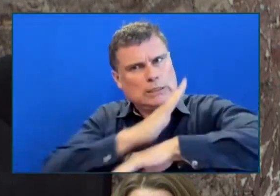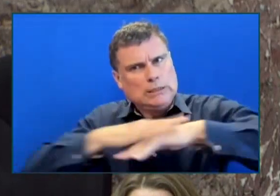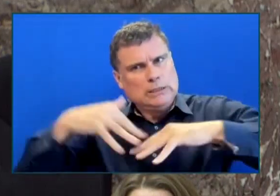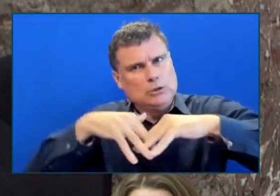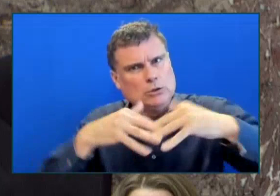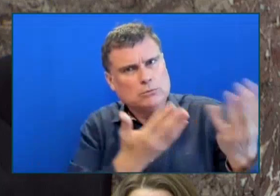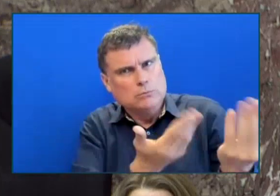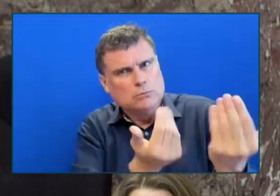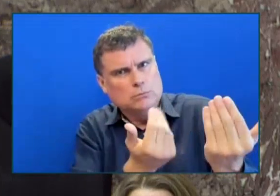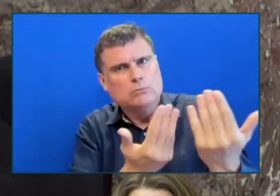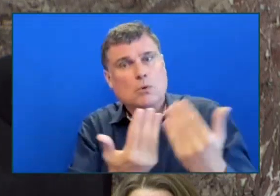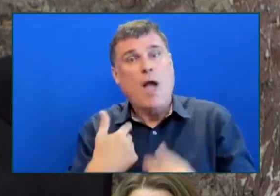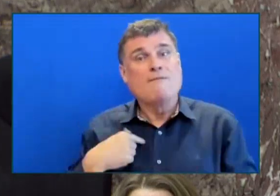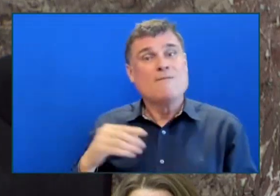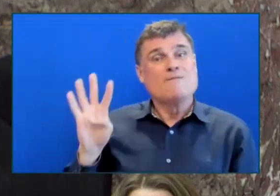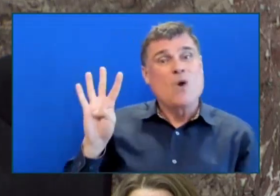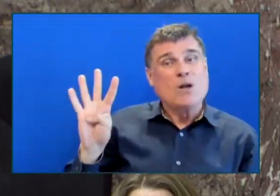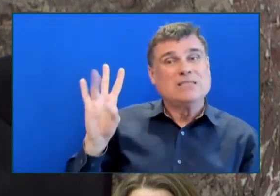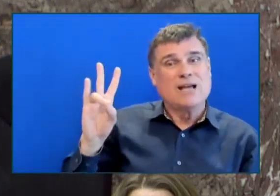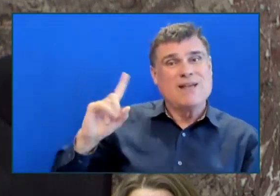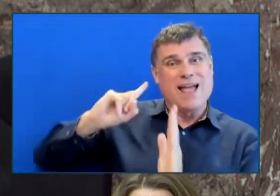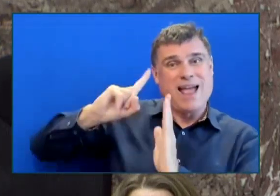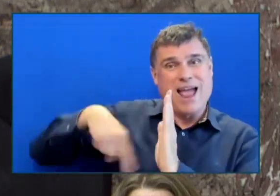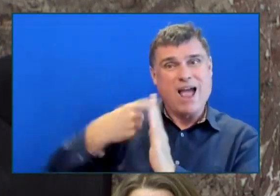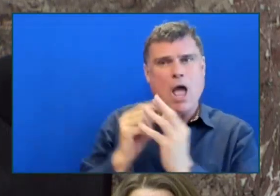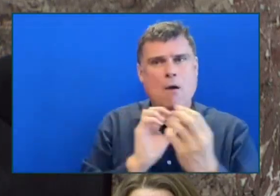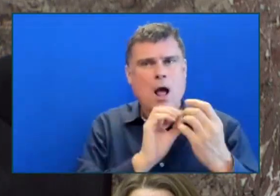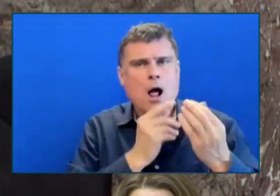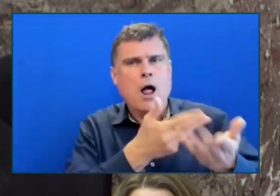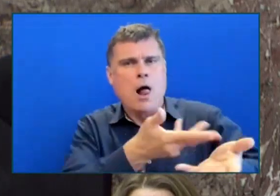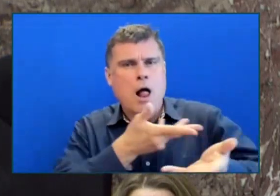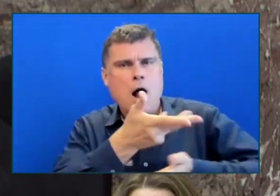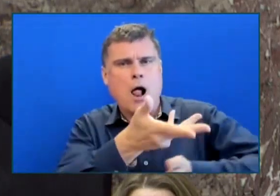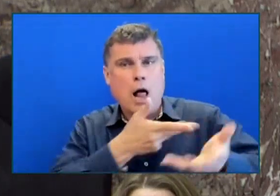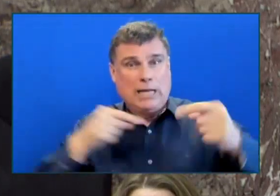Honourable Speaker, the second longest debate on any bill in this century.